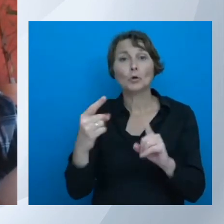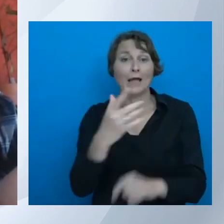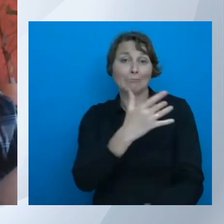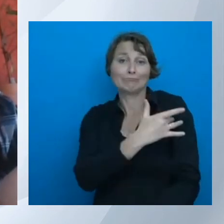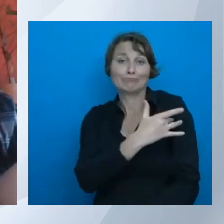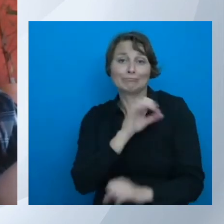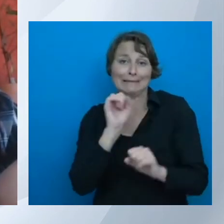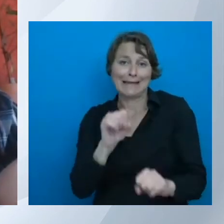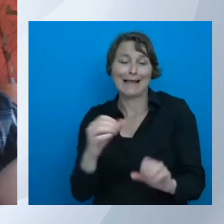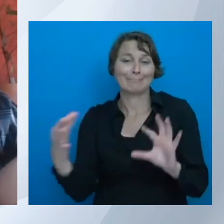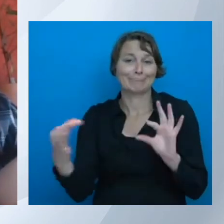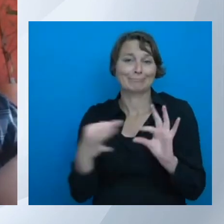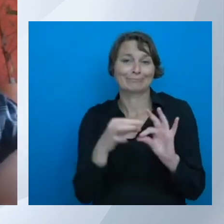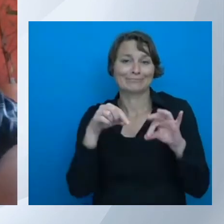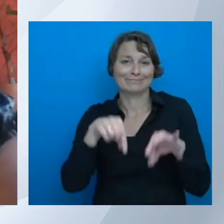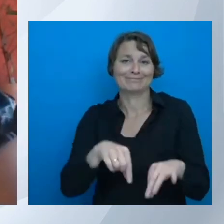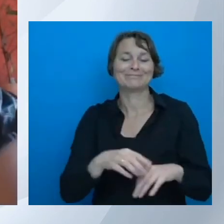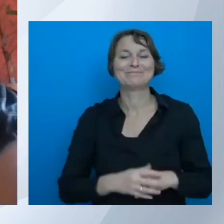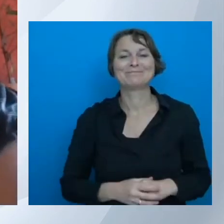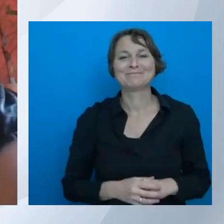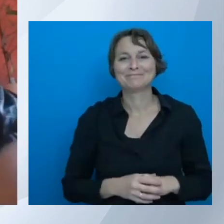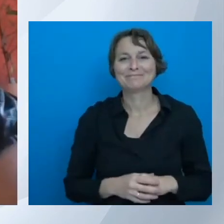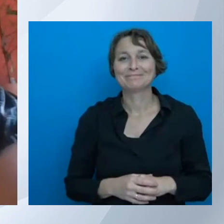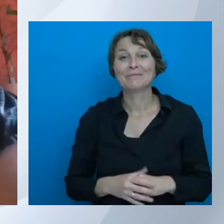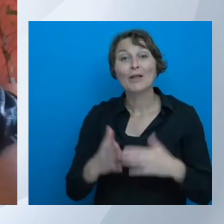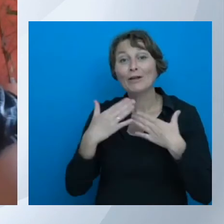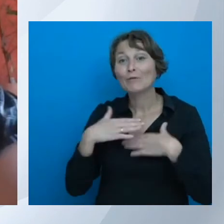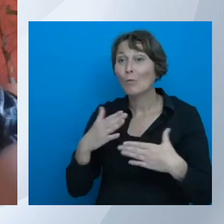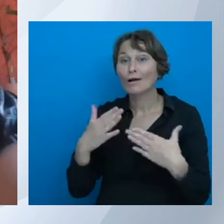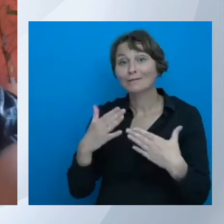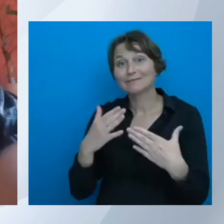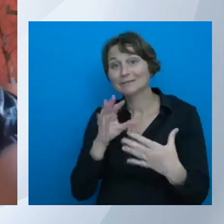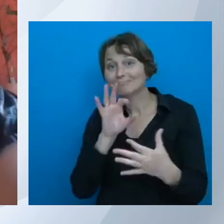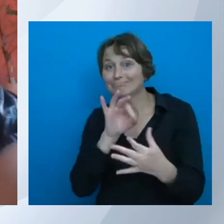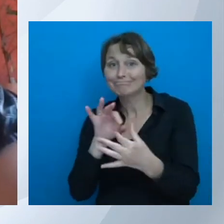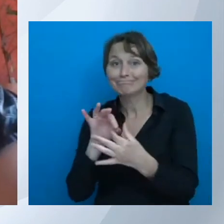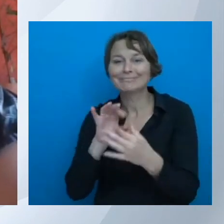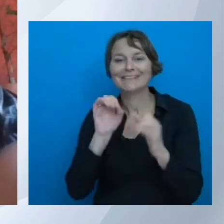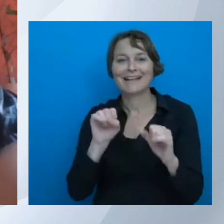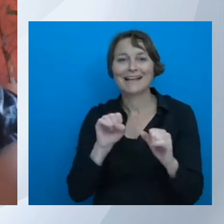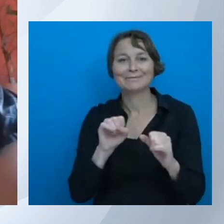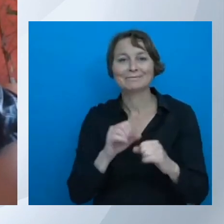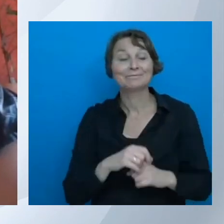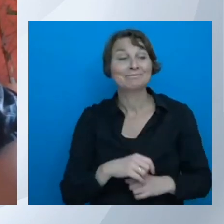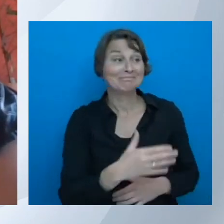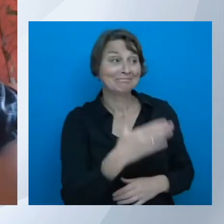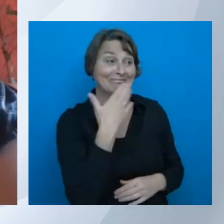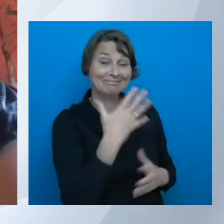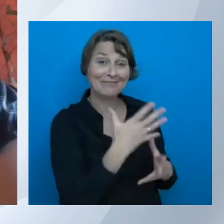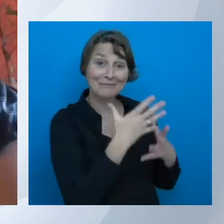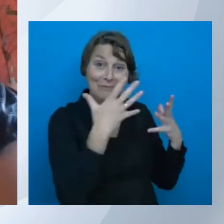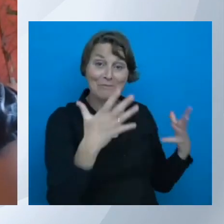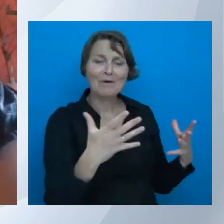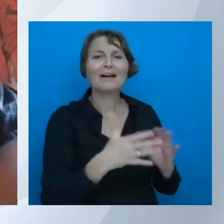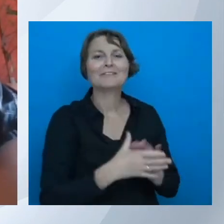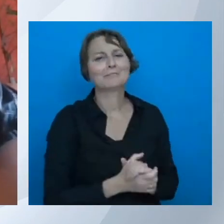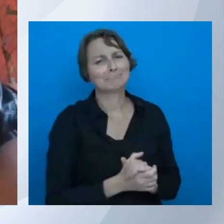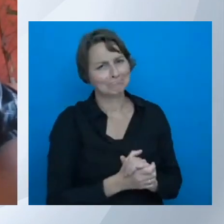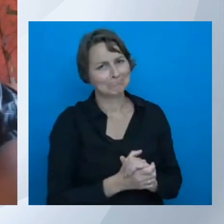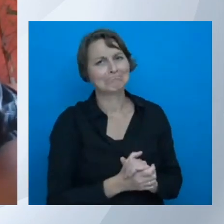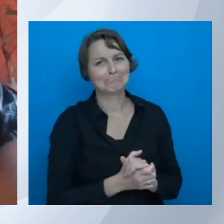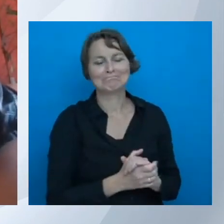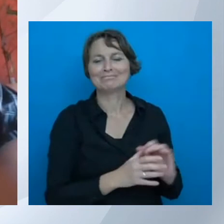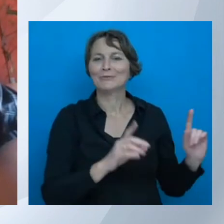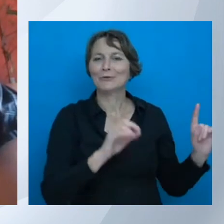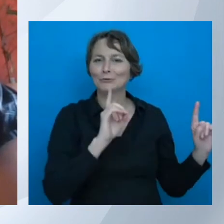Okay. Well, thank you very much. You can find all the events here as well. Thank you very much. I'm sure that